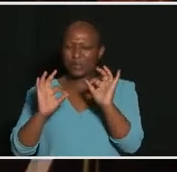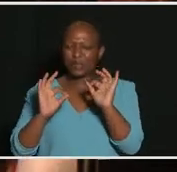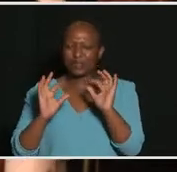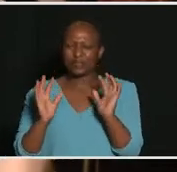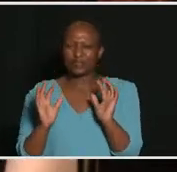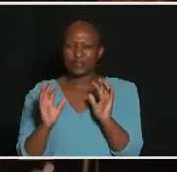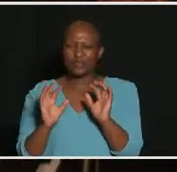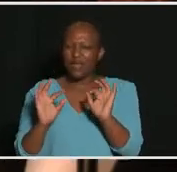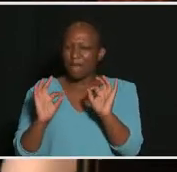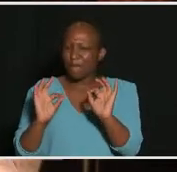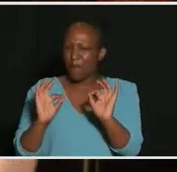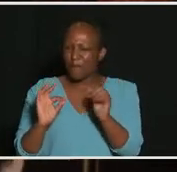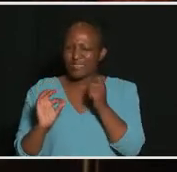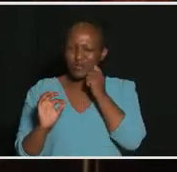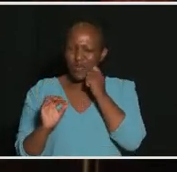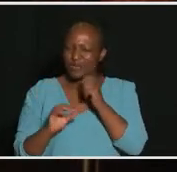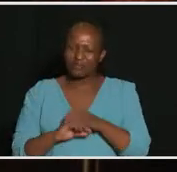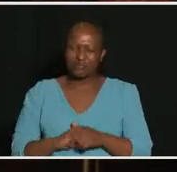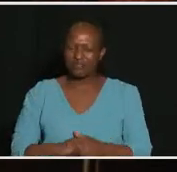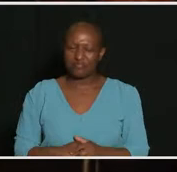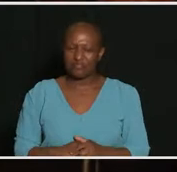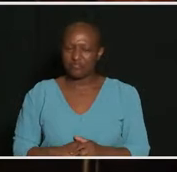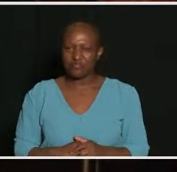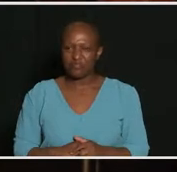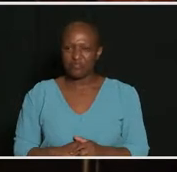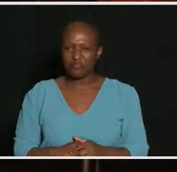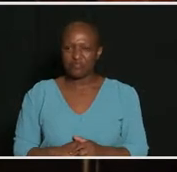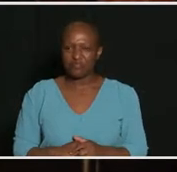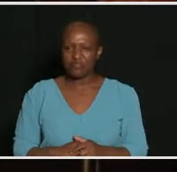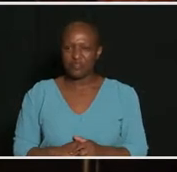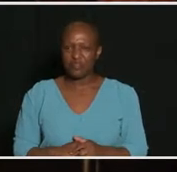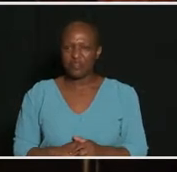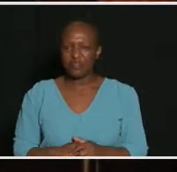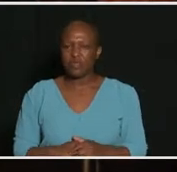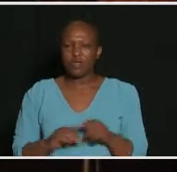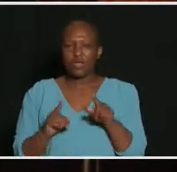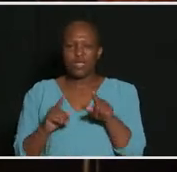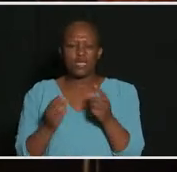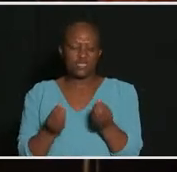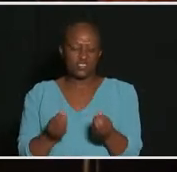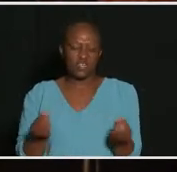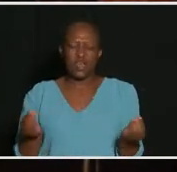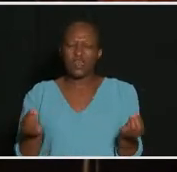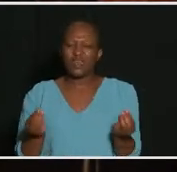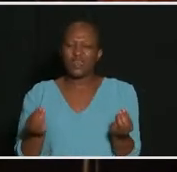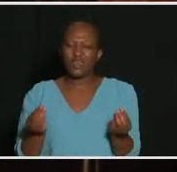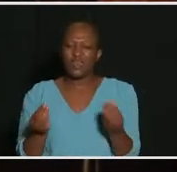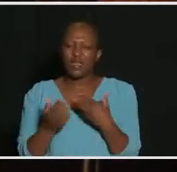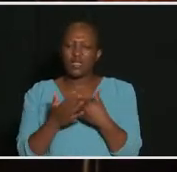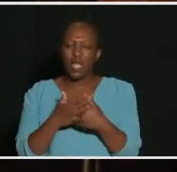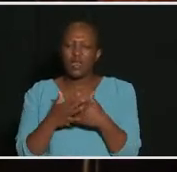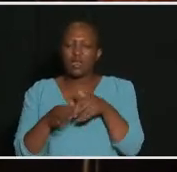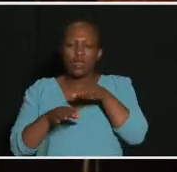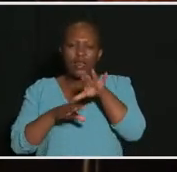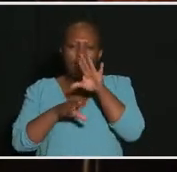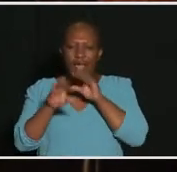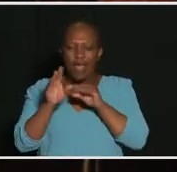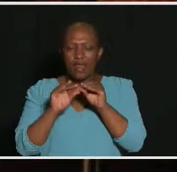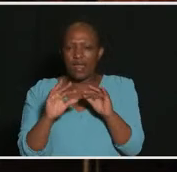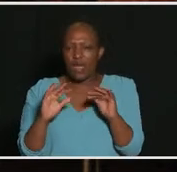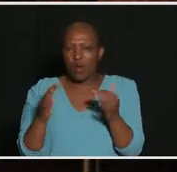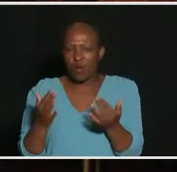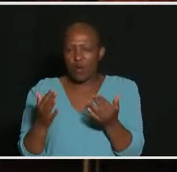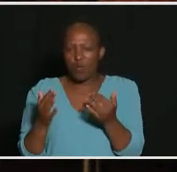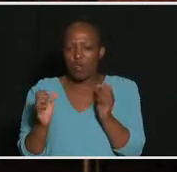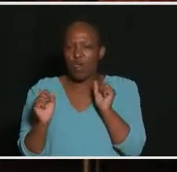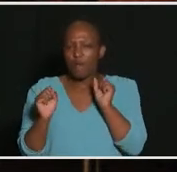it's not proper setswana so how our kids going to be able to present themselves in